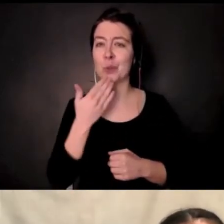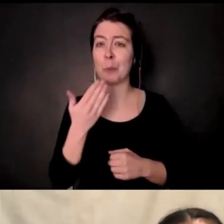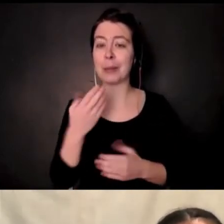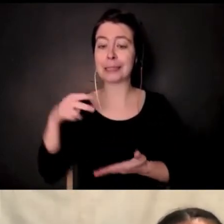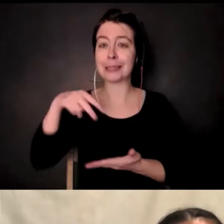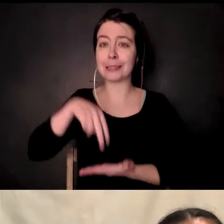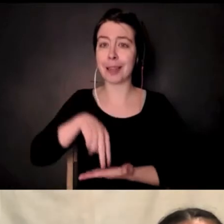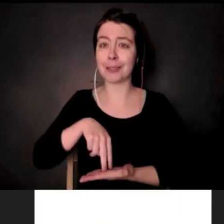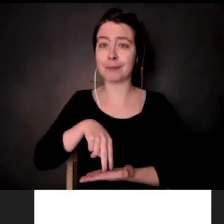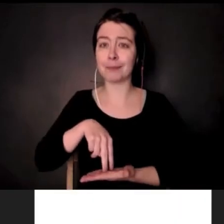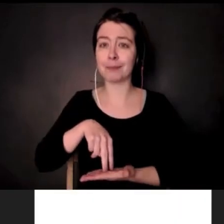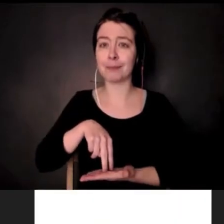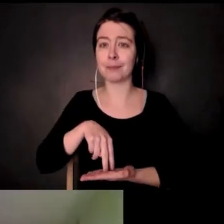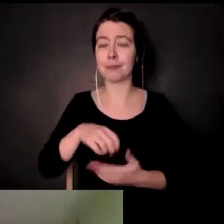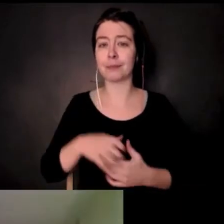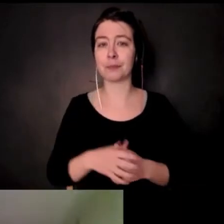and get comfortable.